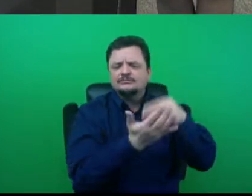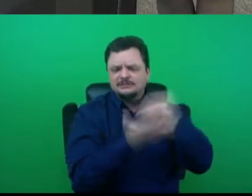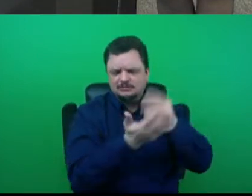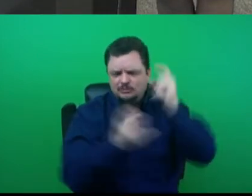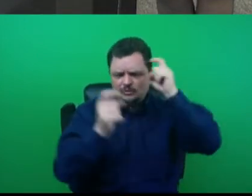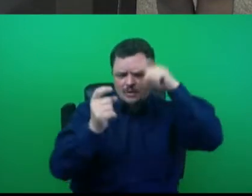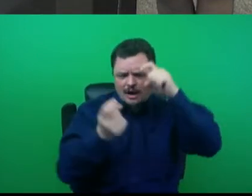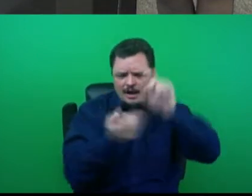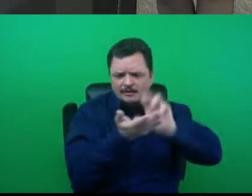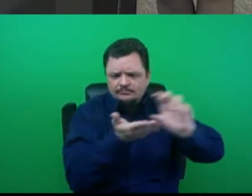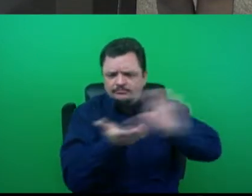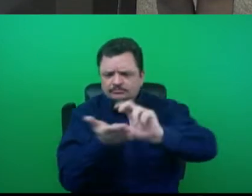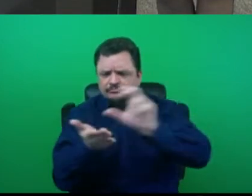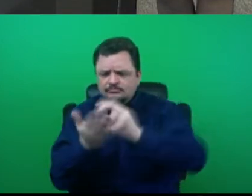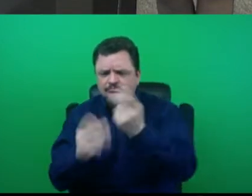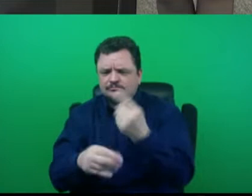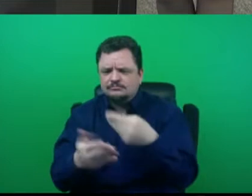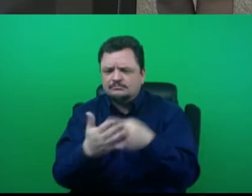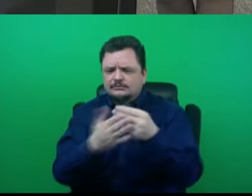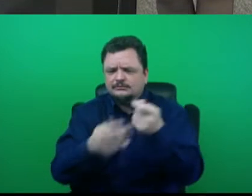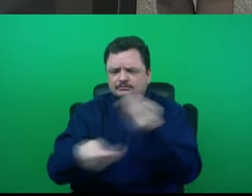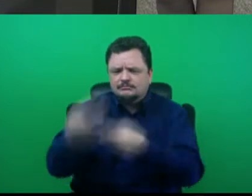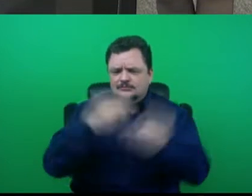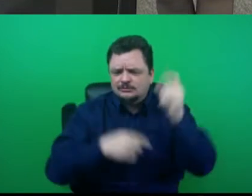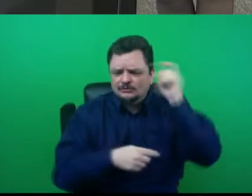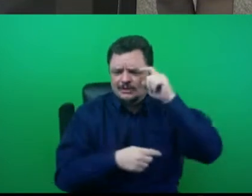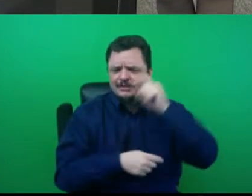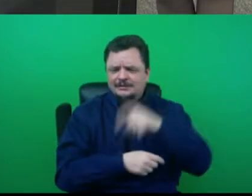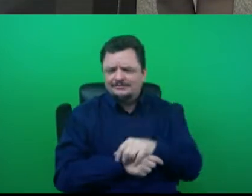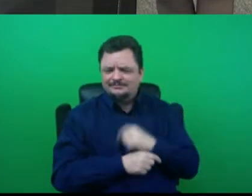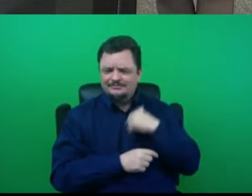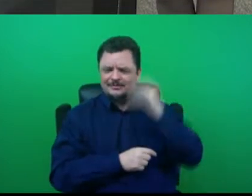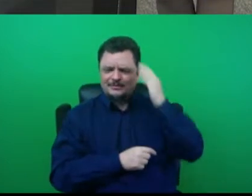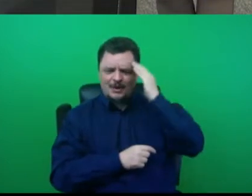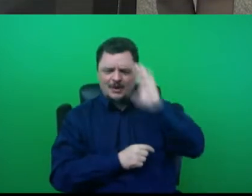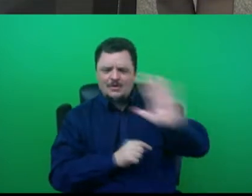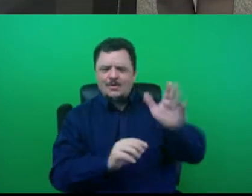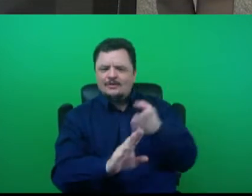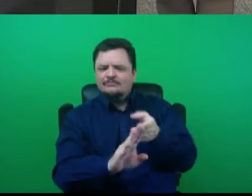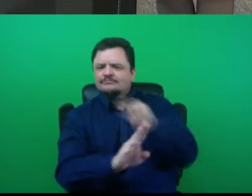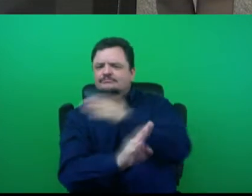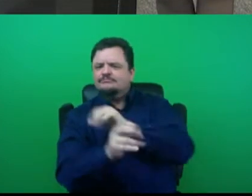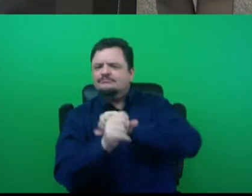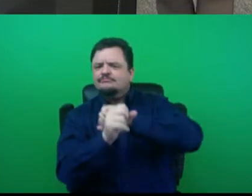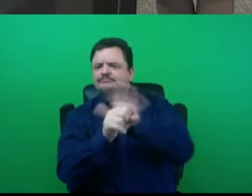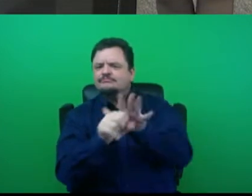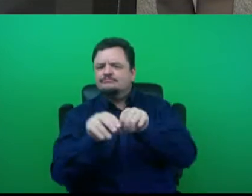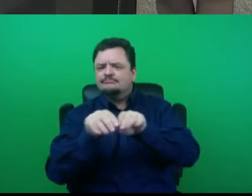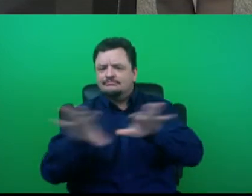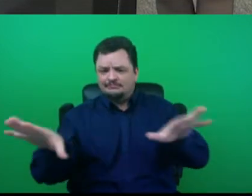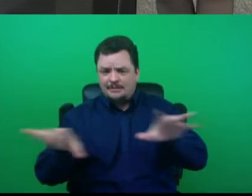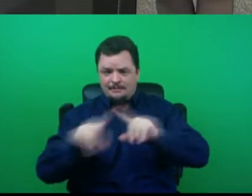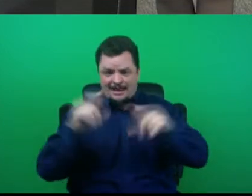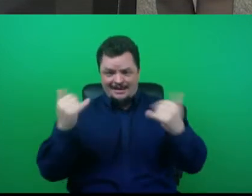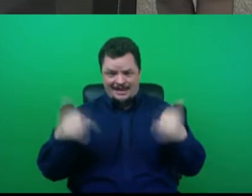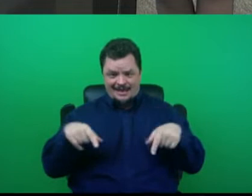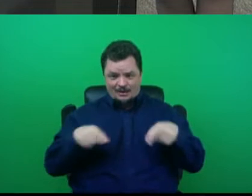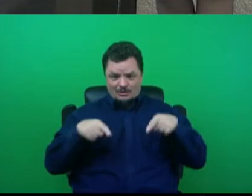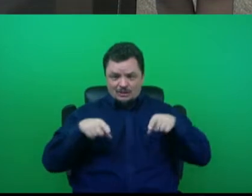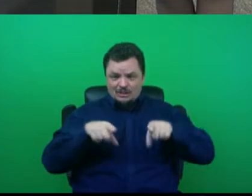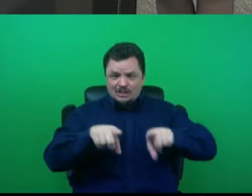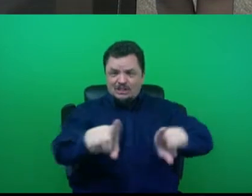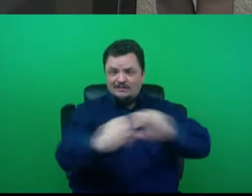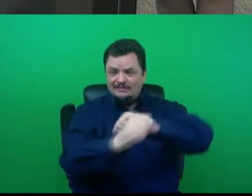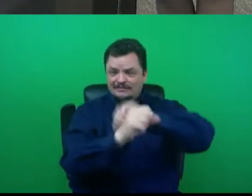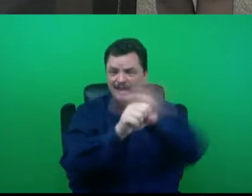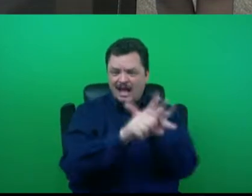I knew this prior to the pandemic, but even more so, how you treat people and how you show care